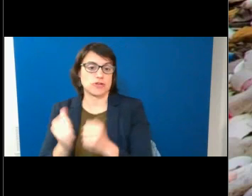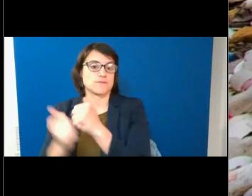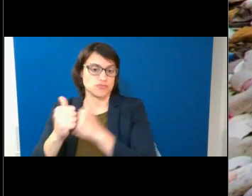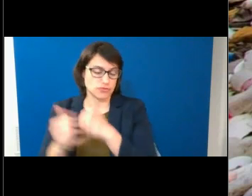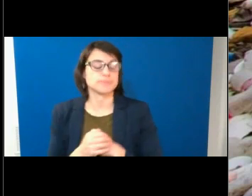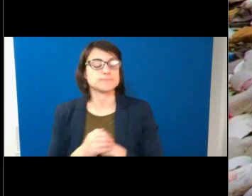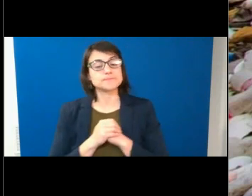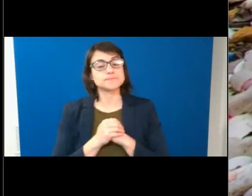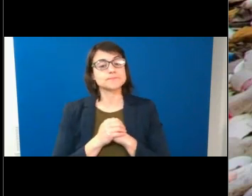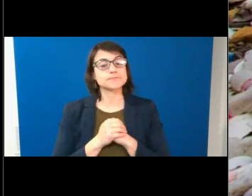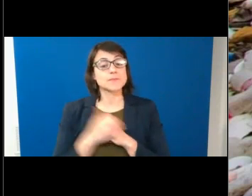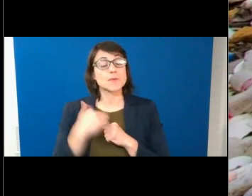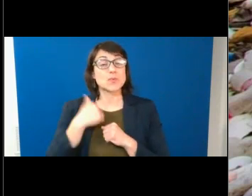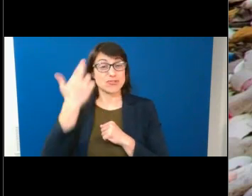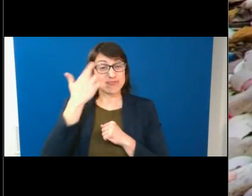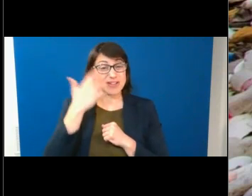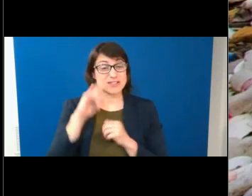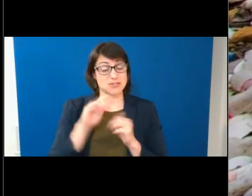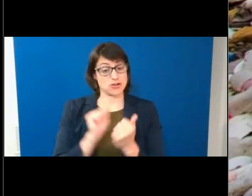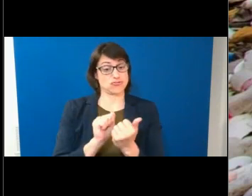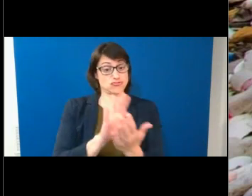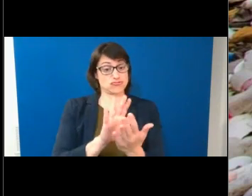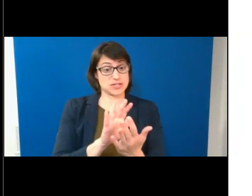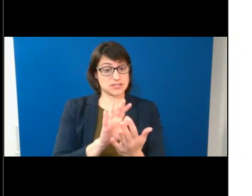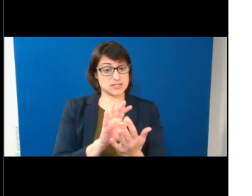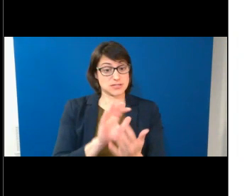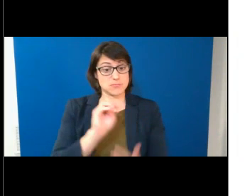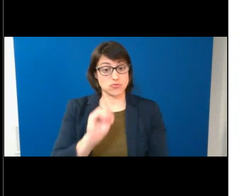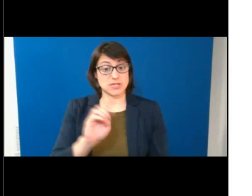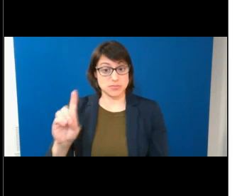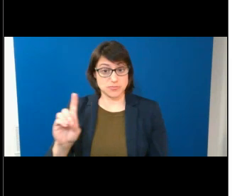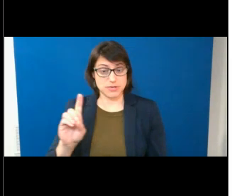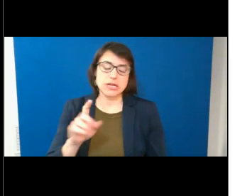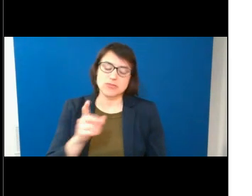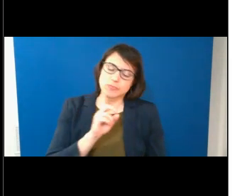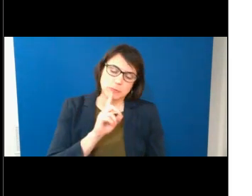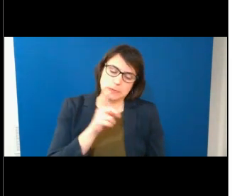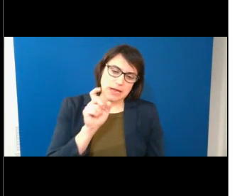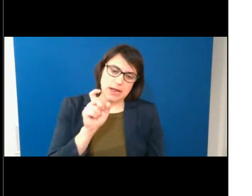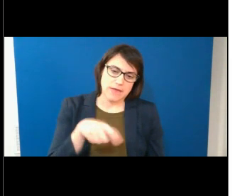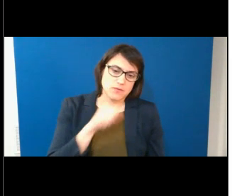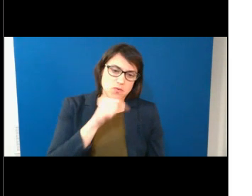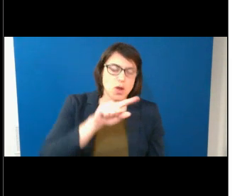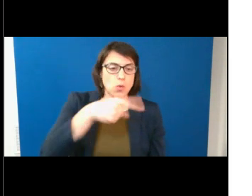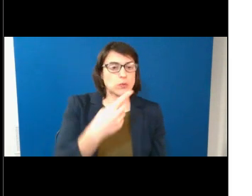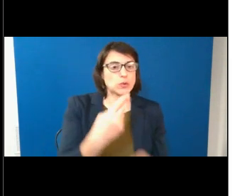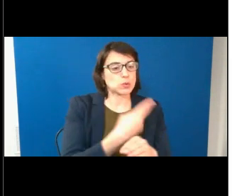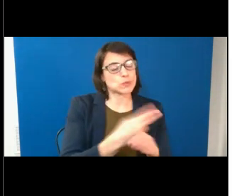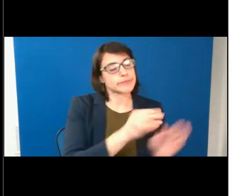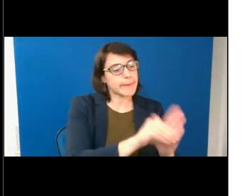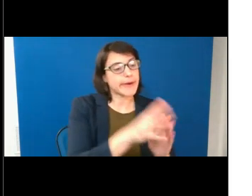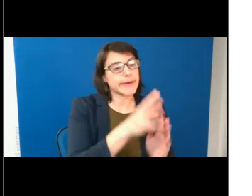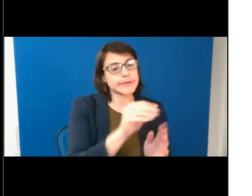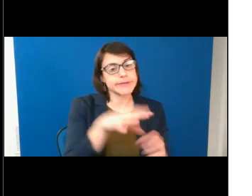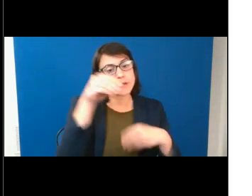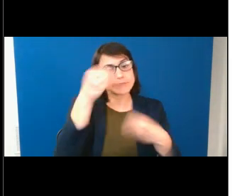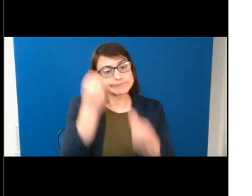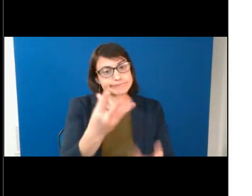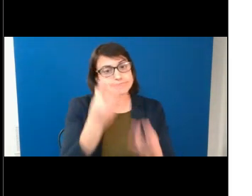that addressing marine debris requires much more than simply just utilizing models and transferring knowledge. It requires